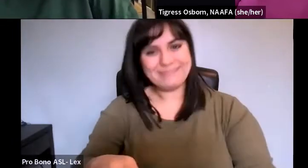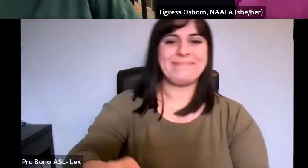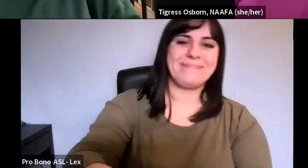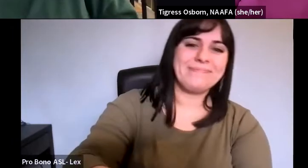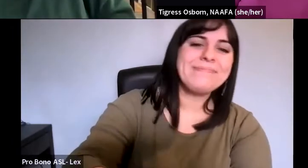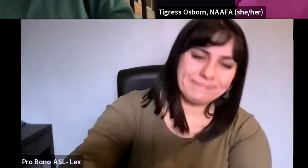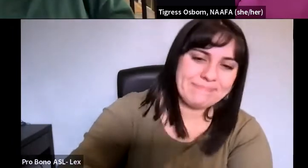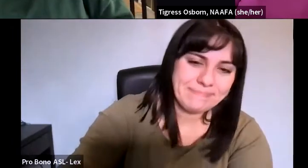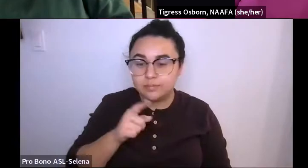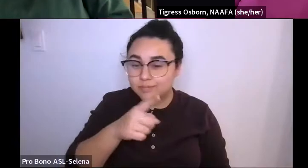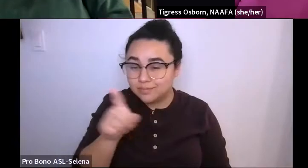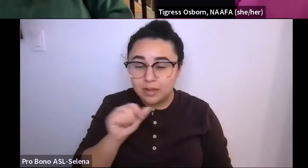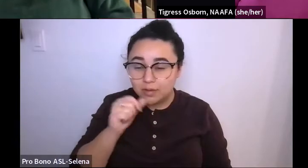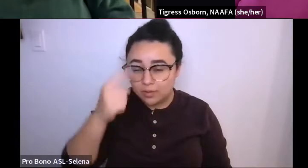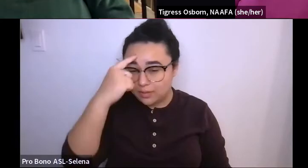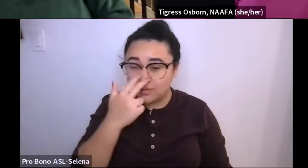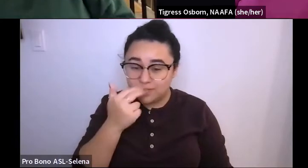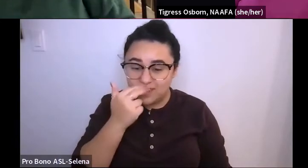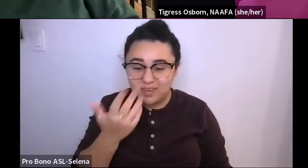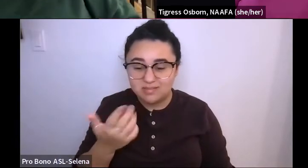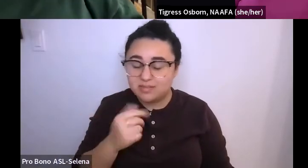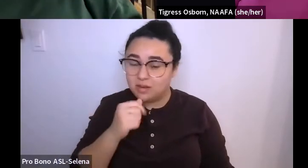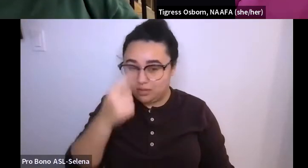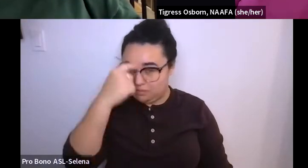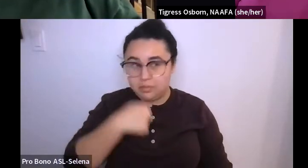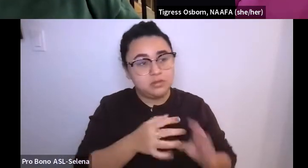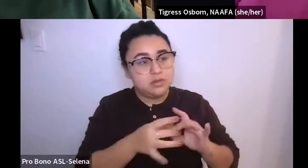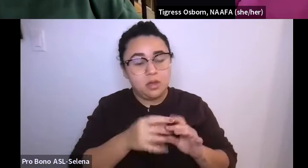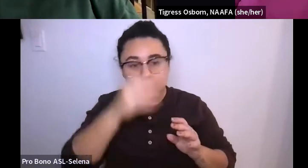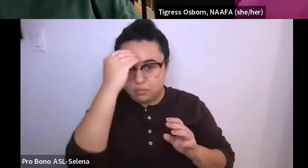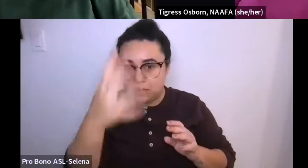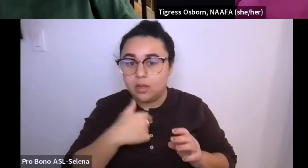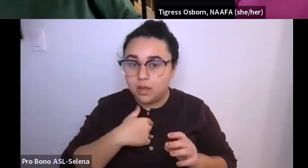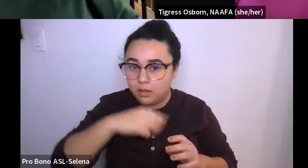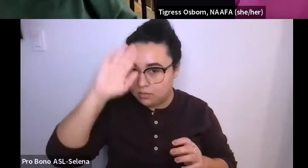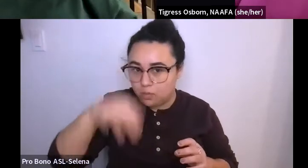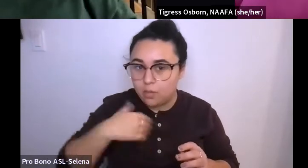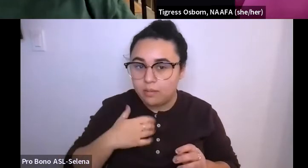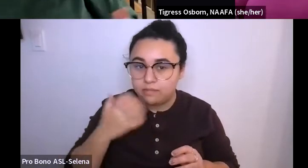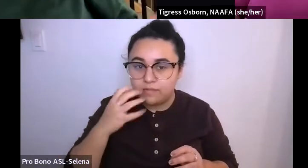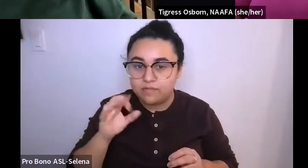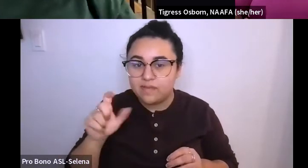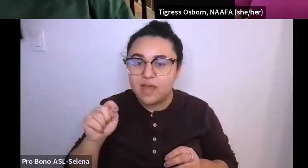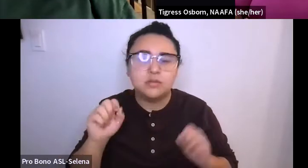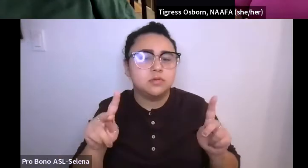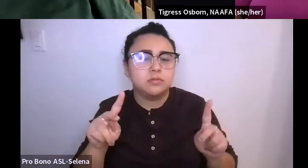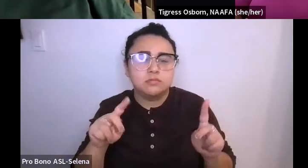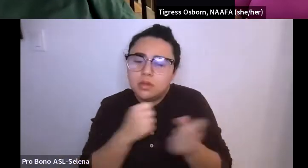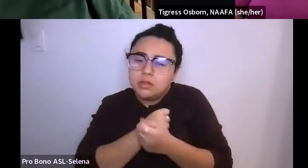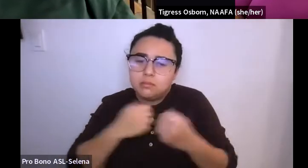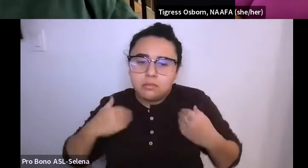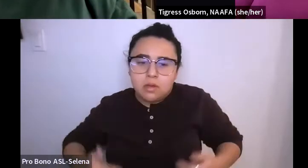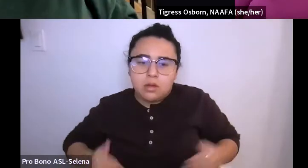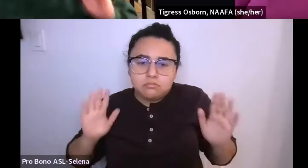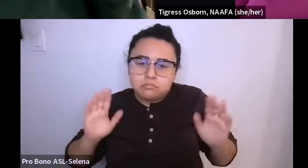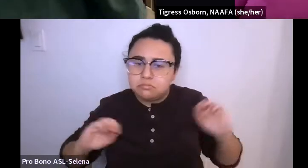they don't think it's funny. Like, they don't think me saying, oh yeah, by the way, so I know I'm fat and that's okay. I love my body. There's nothing wrong with